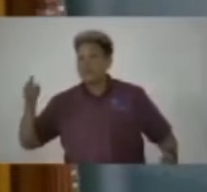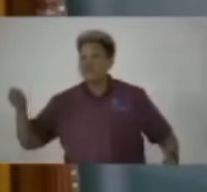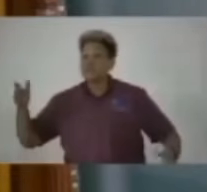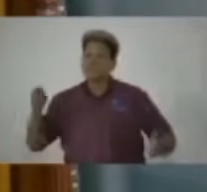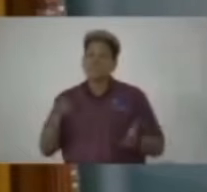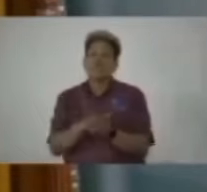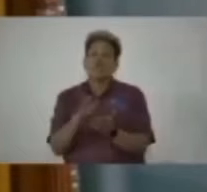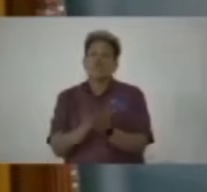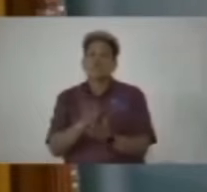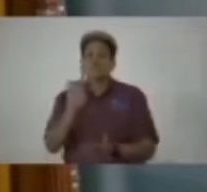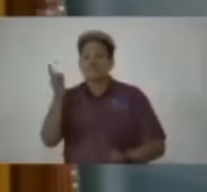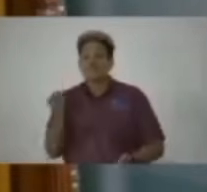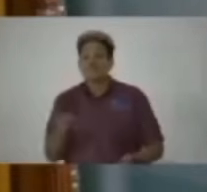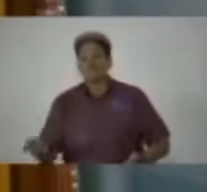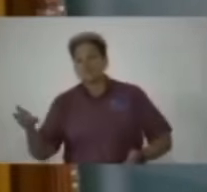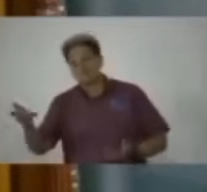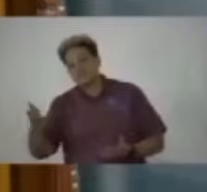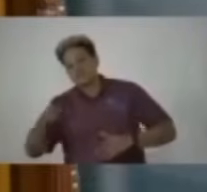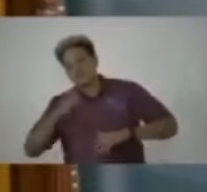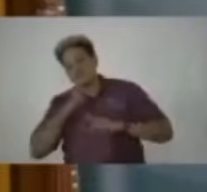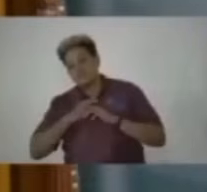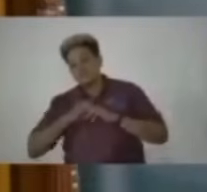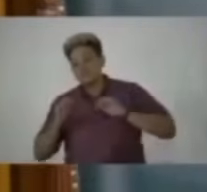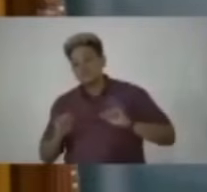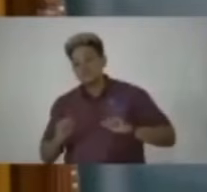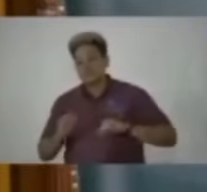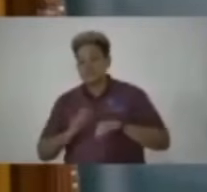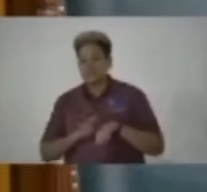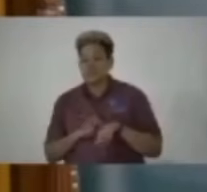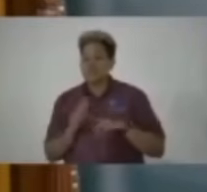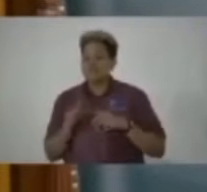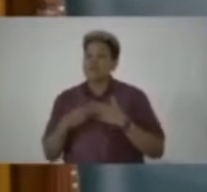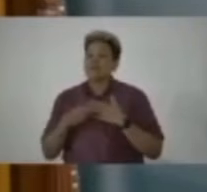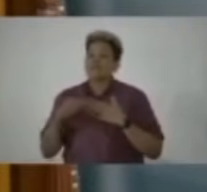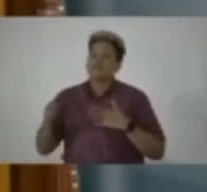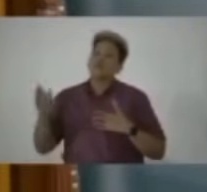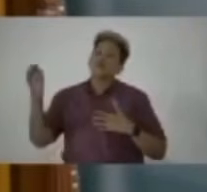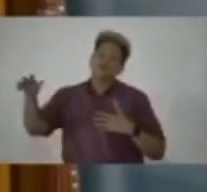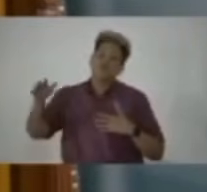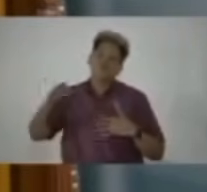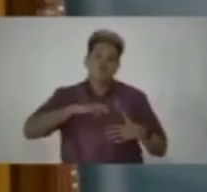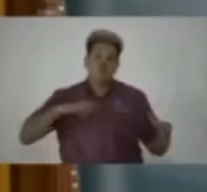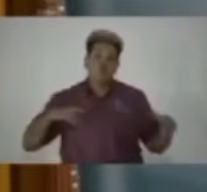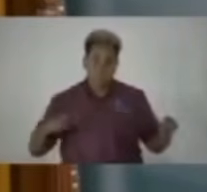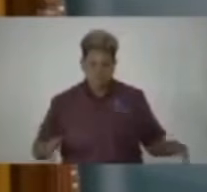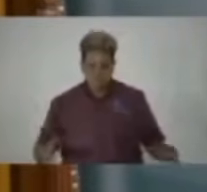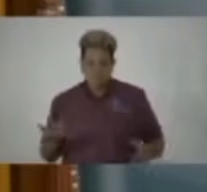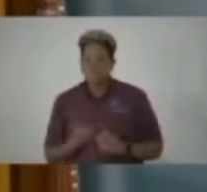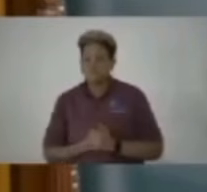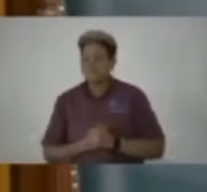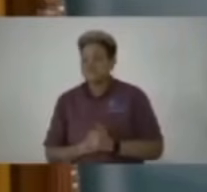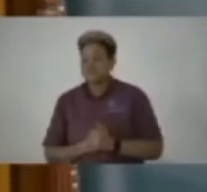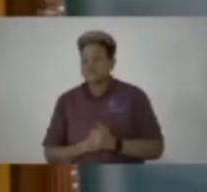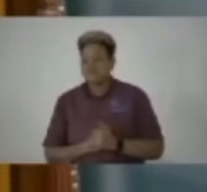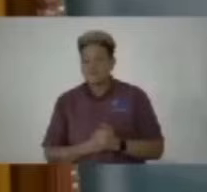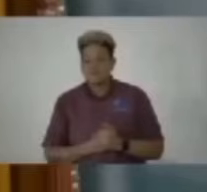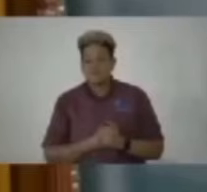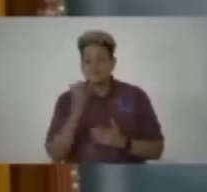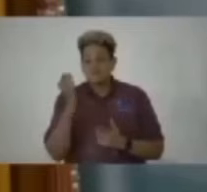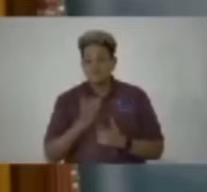being tabled first in the Parliament at the soonest possible time, and then subsequently sent to committee.